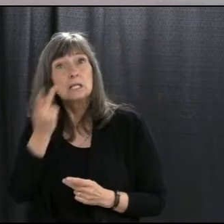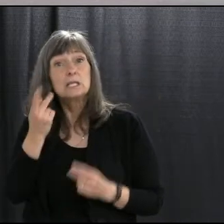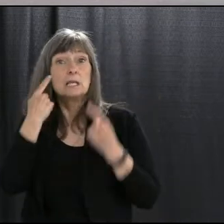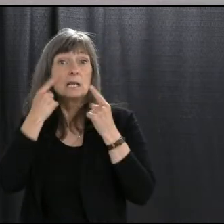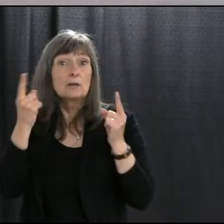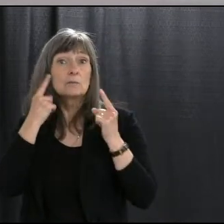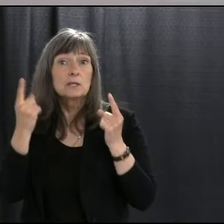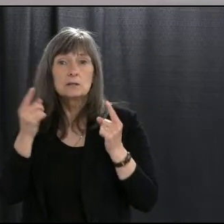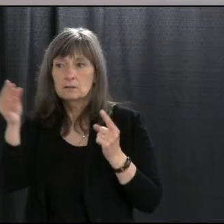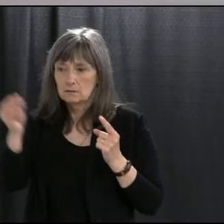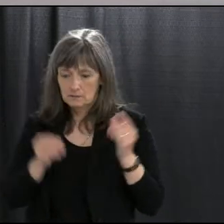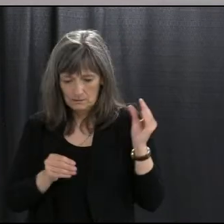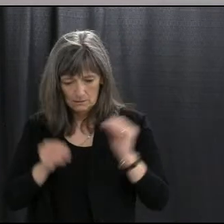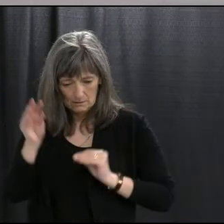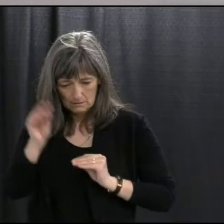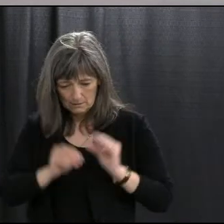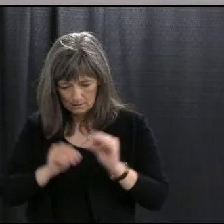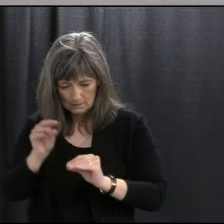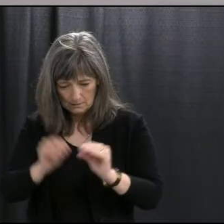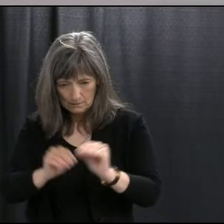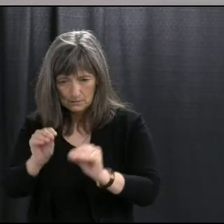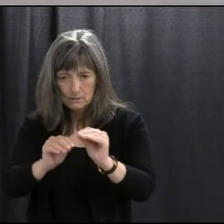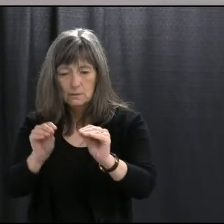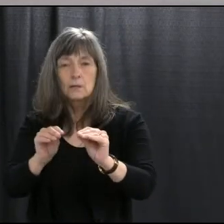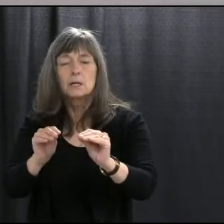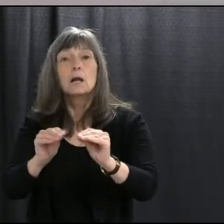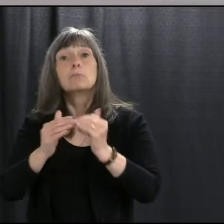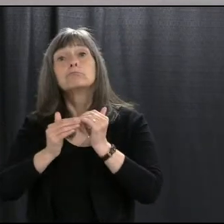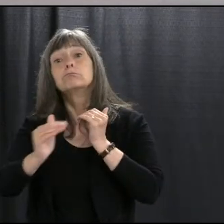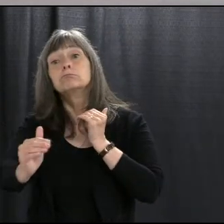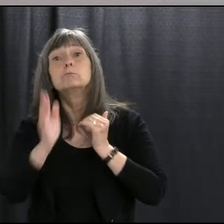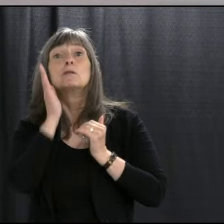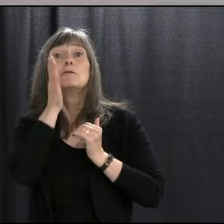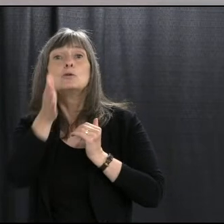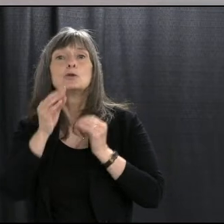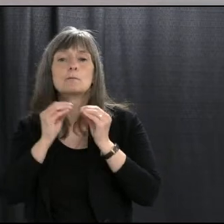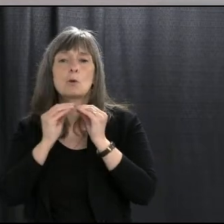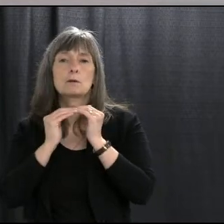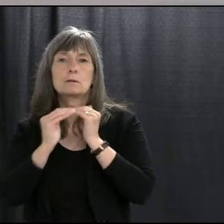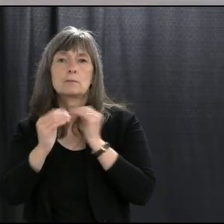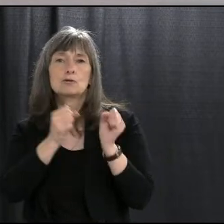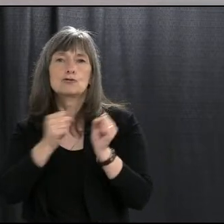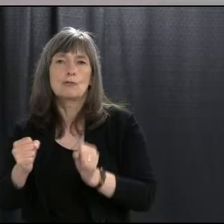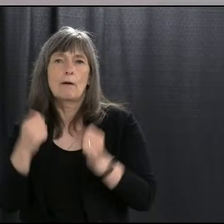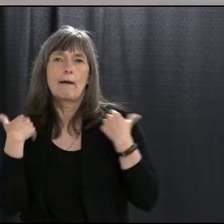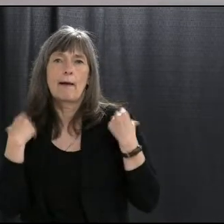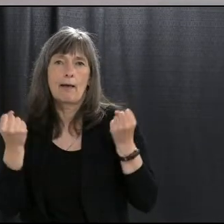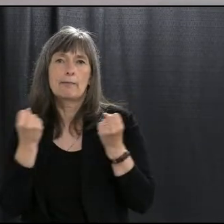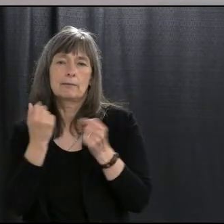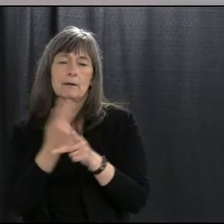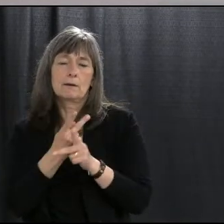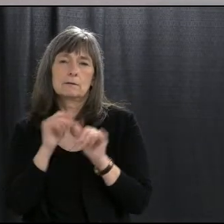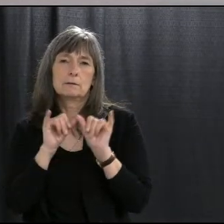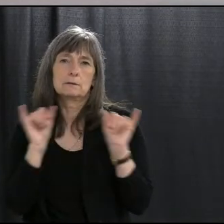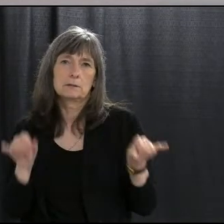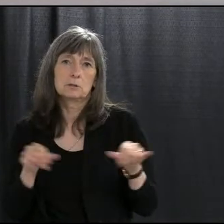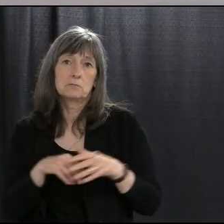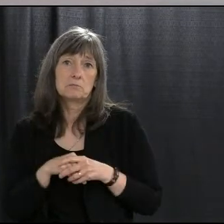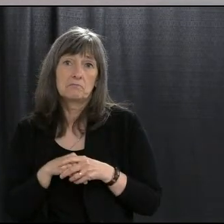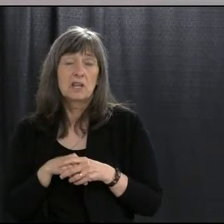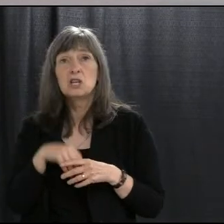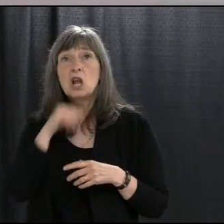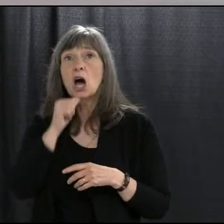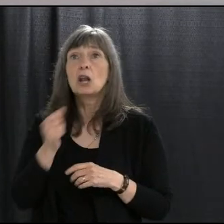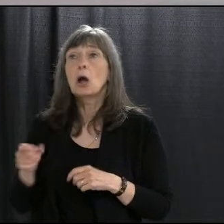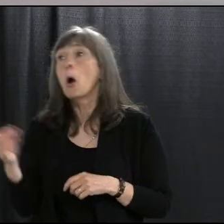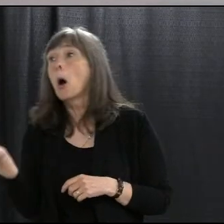stronger healthcare system, a more stable healthcare system, and they all connect. You know, it is with